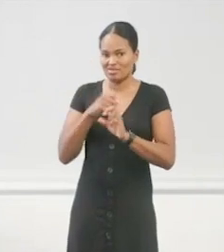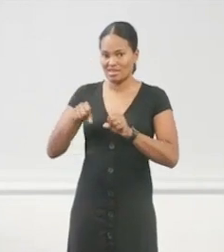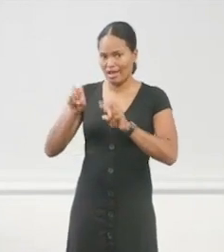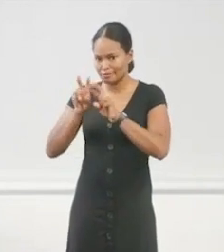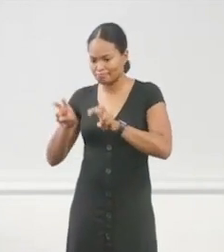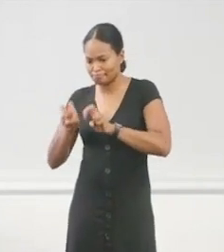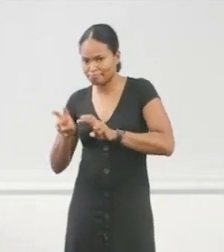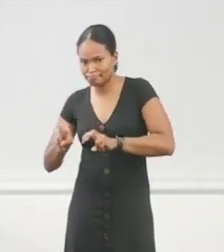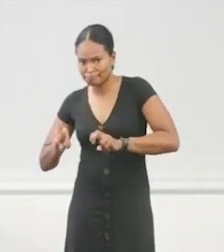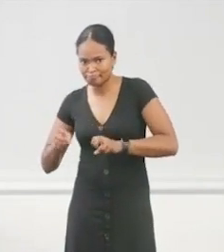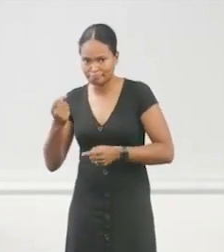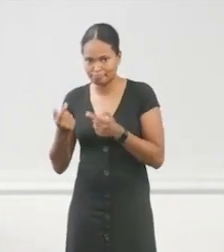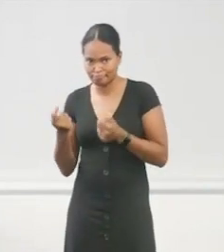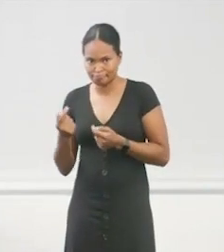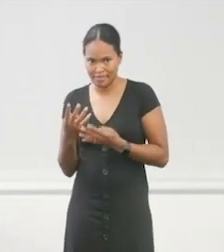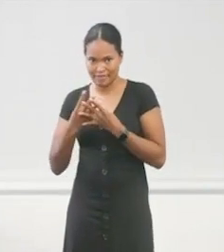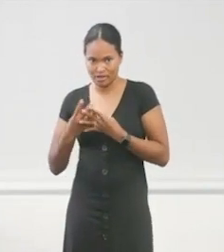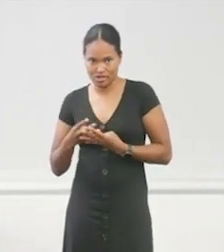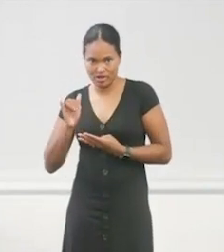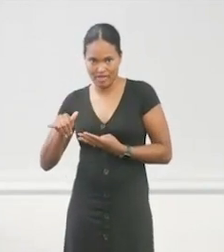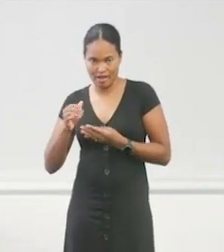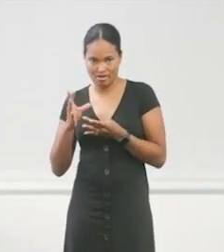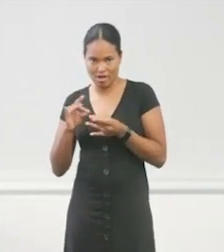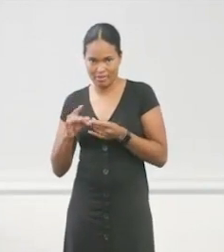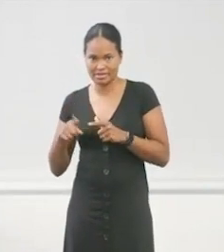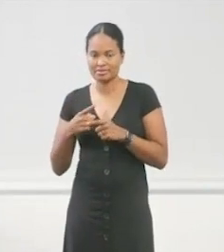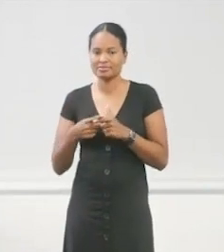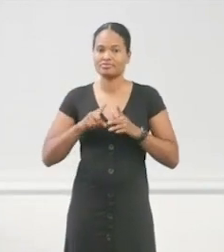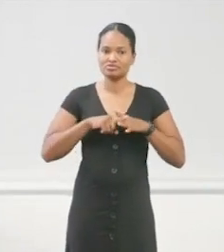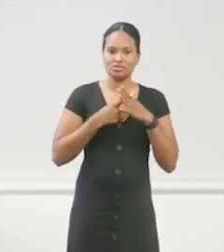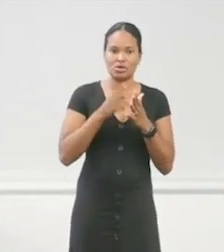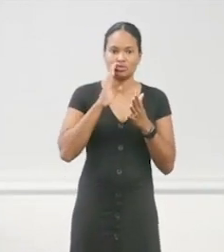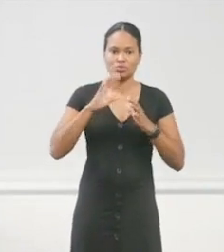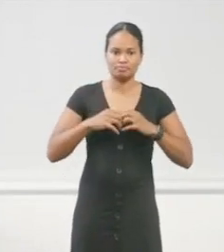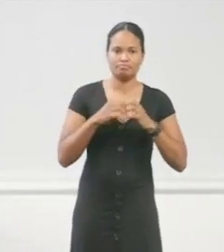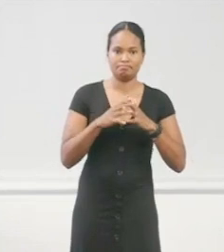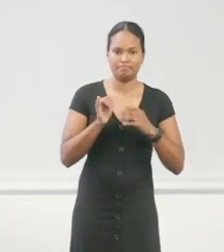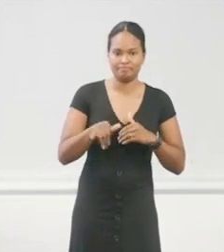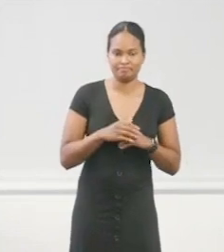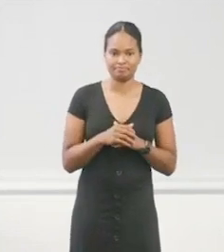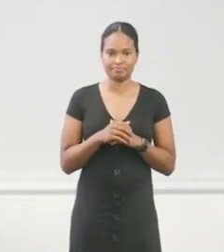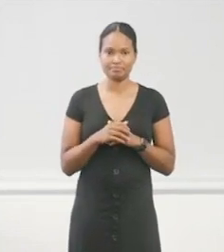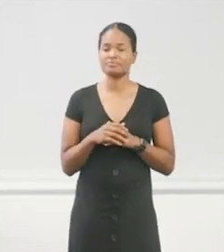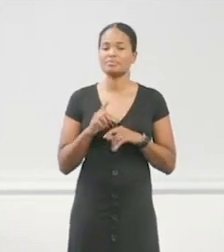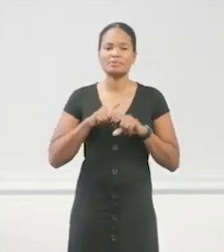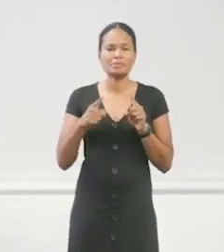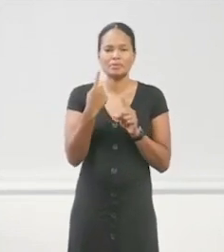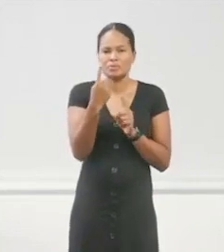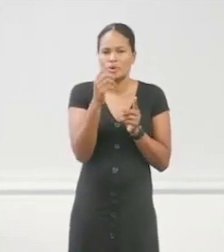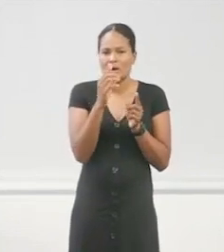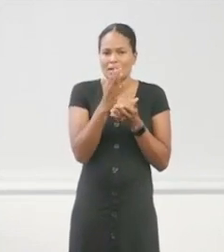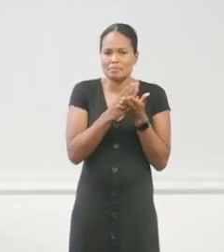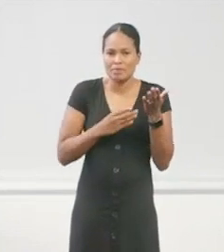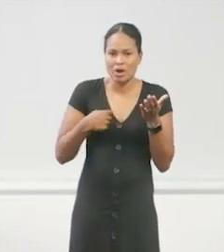responding to them currently, and they will continue to, and then they're going to start enacting that. The piece that hasn't come around yet is the enforcement